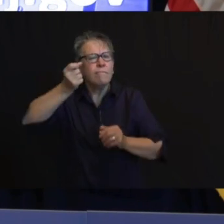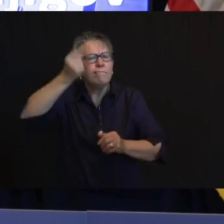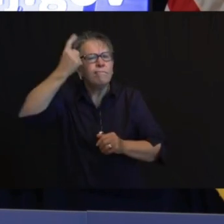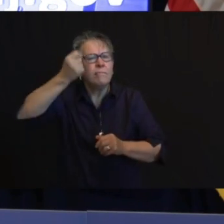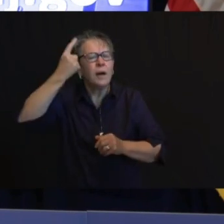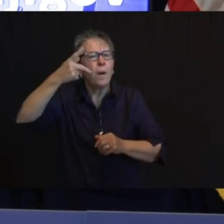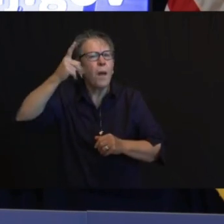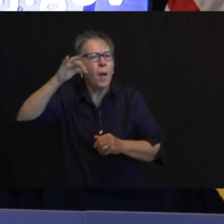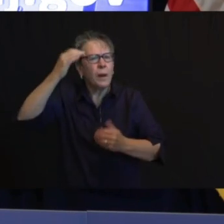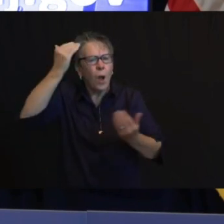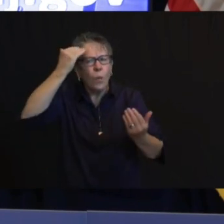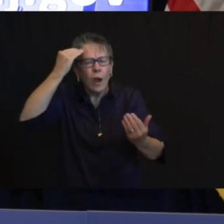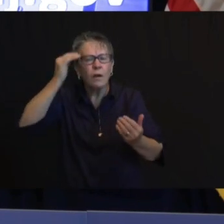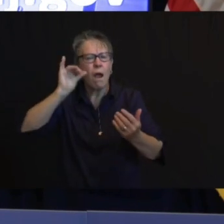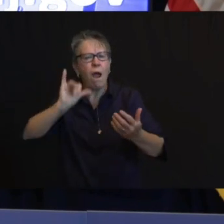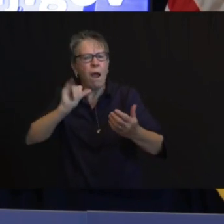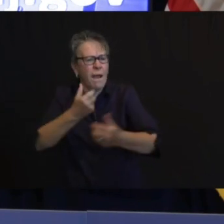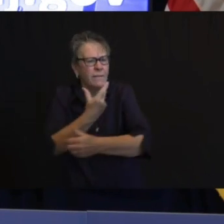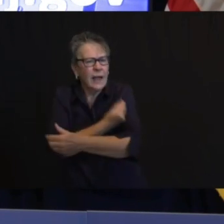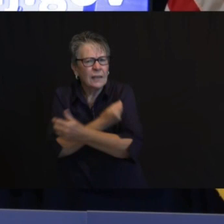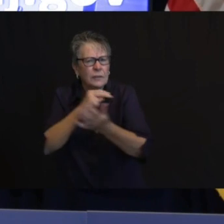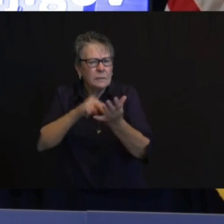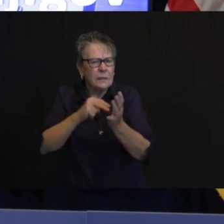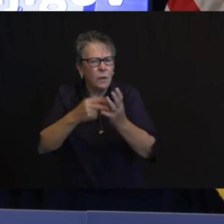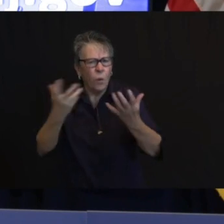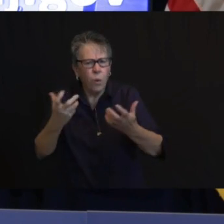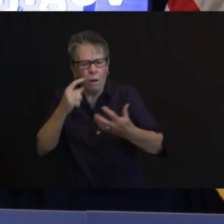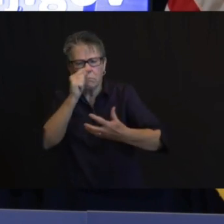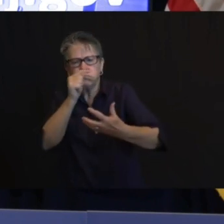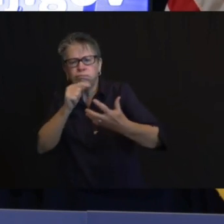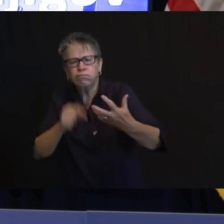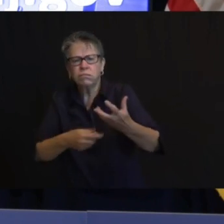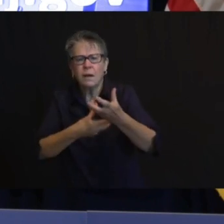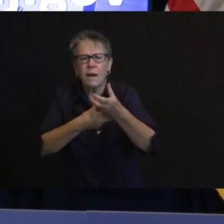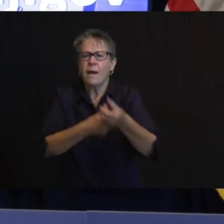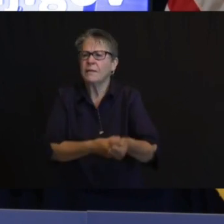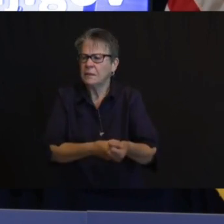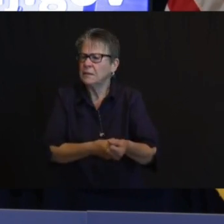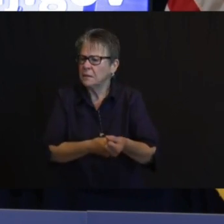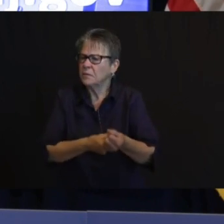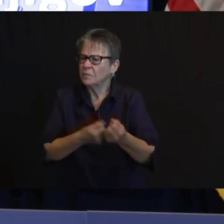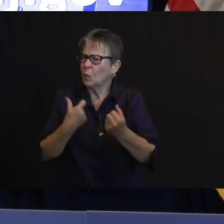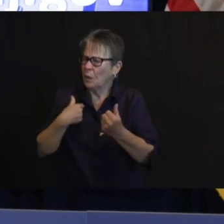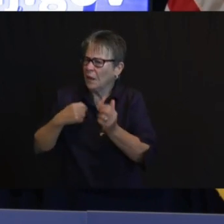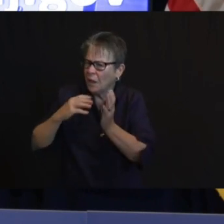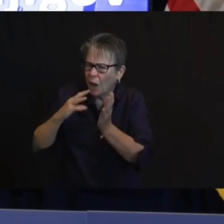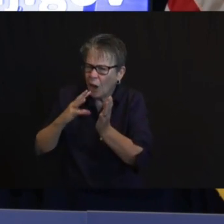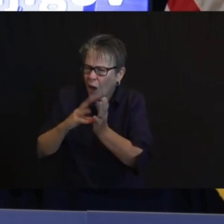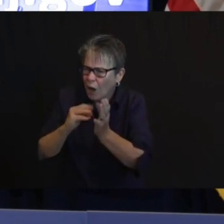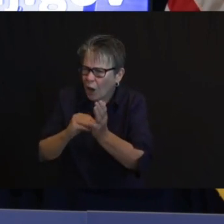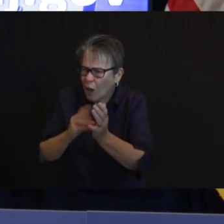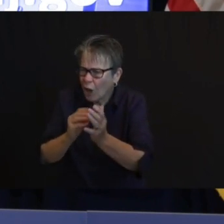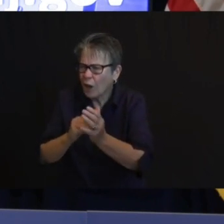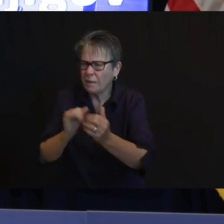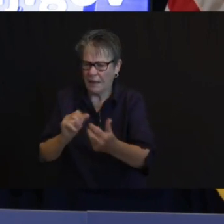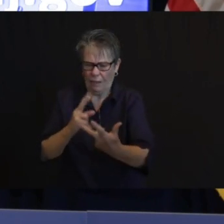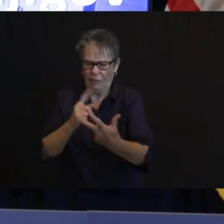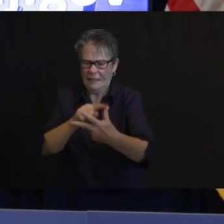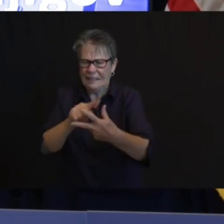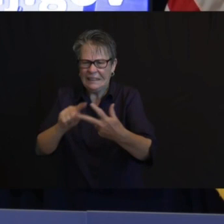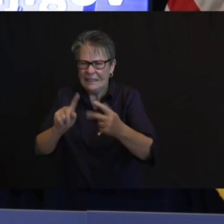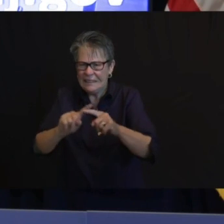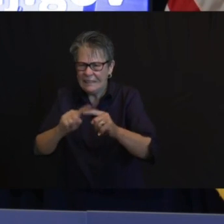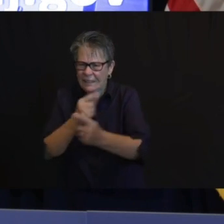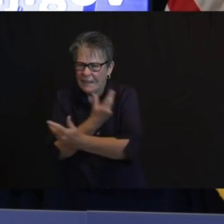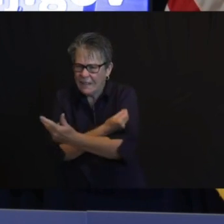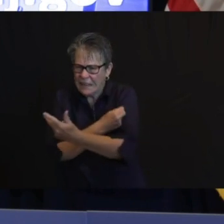in receiving it. Hopefully, as the public learns more about the preliminary data from the Pfizer and Moderna and other clinical